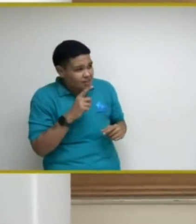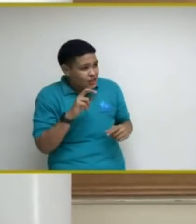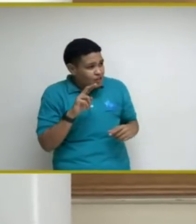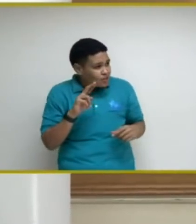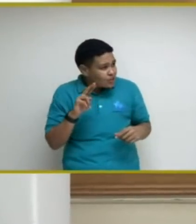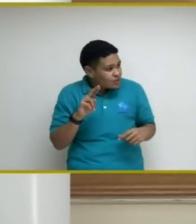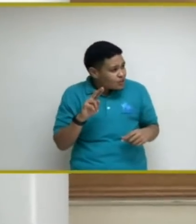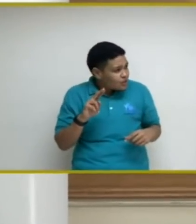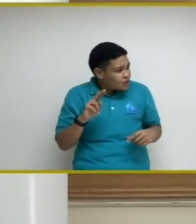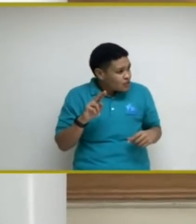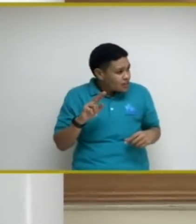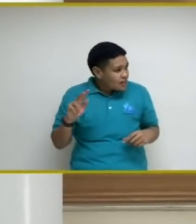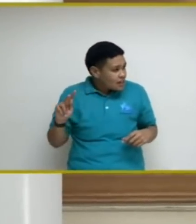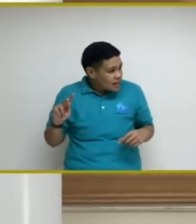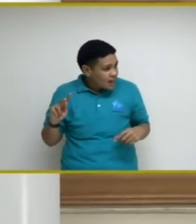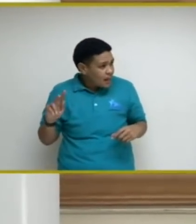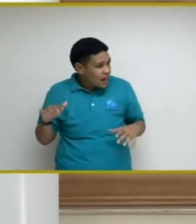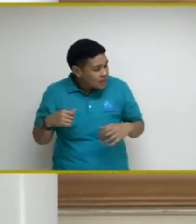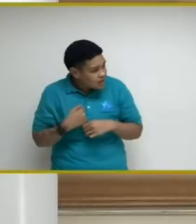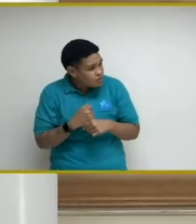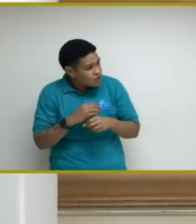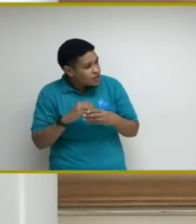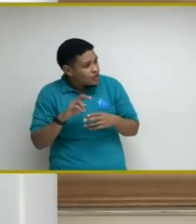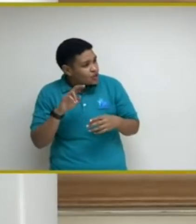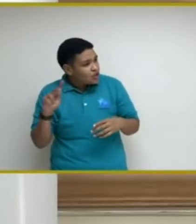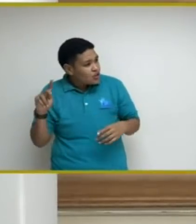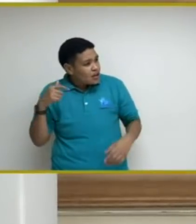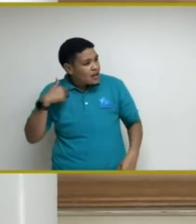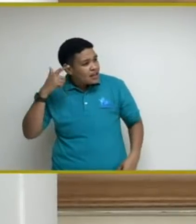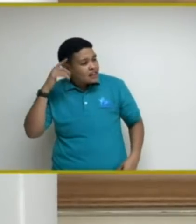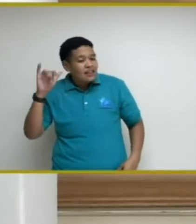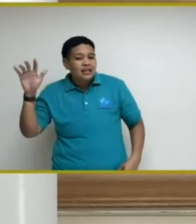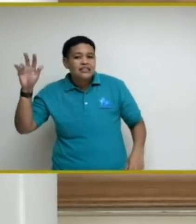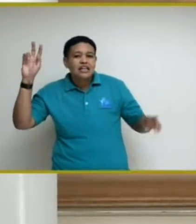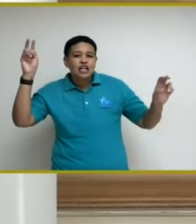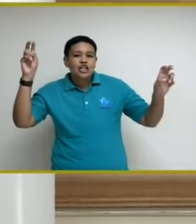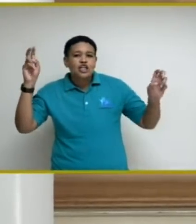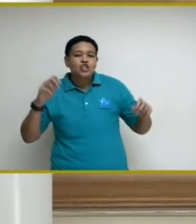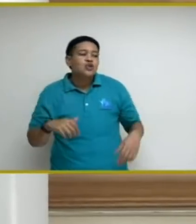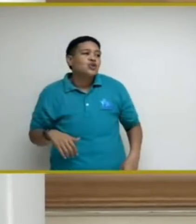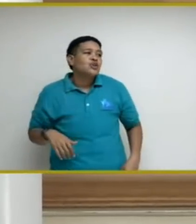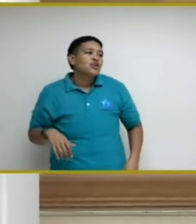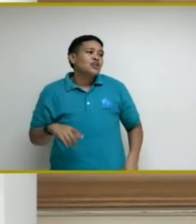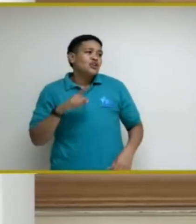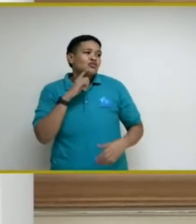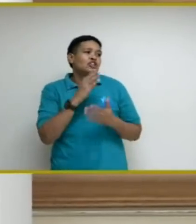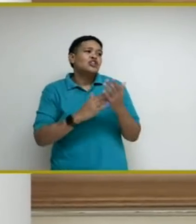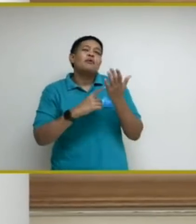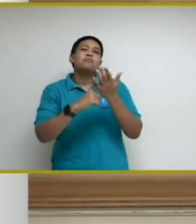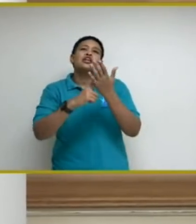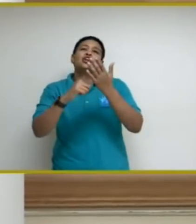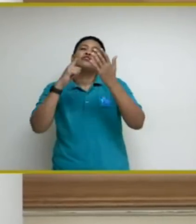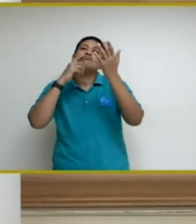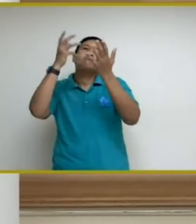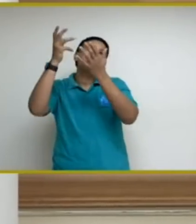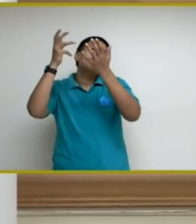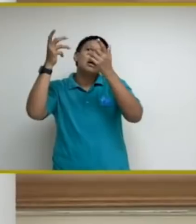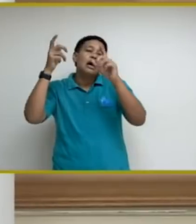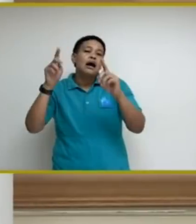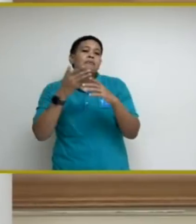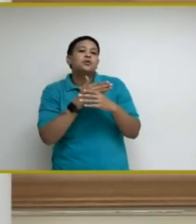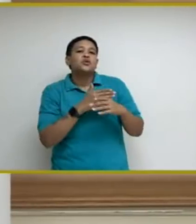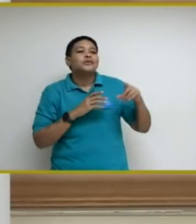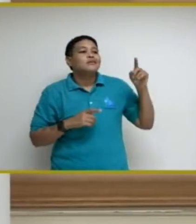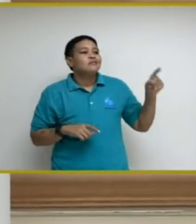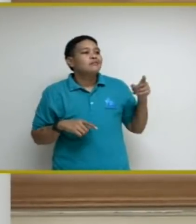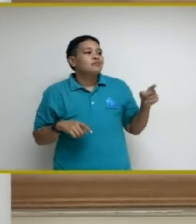not produced in the UK, I think that was the issue. There have been some discussions taking place between